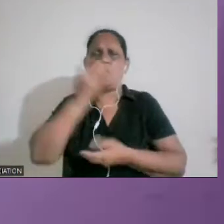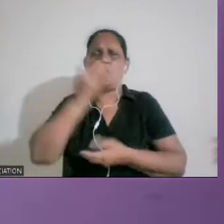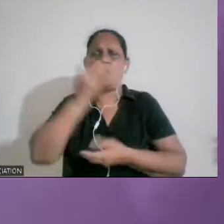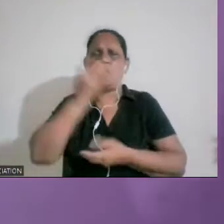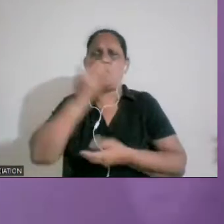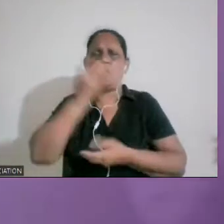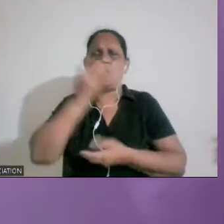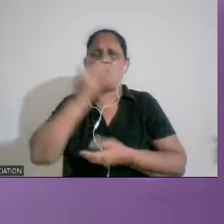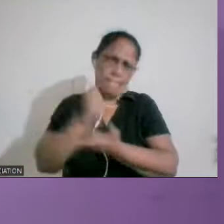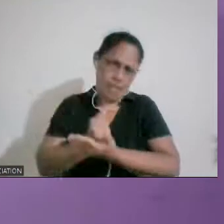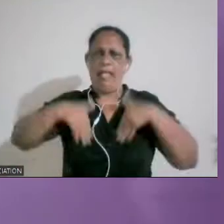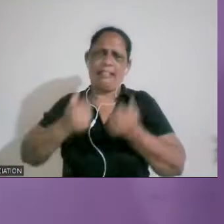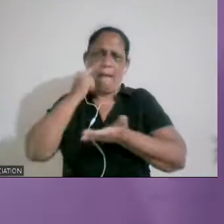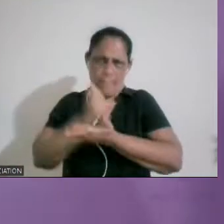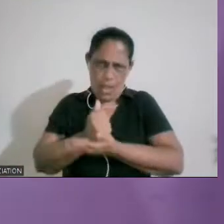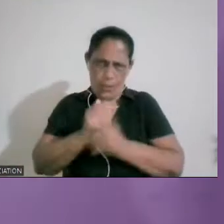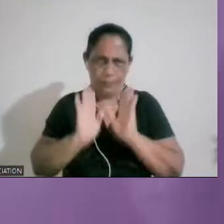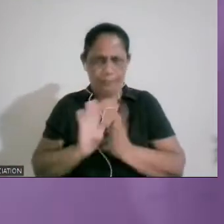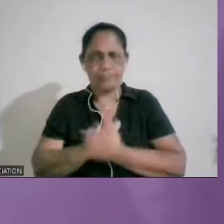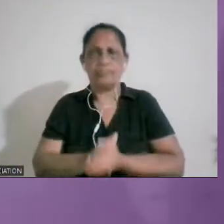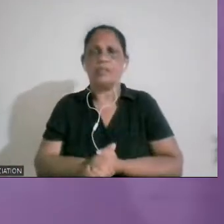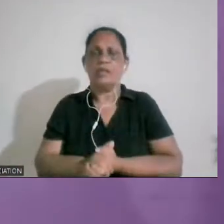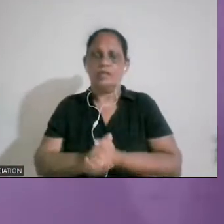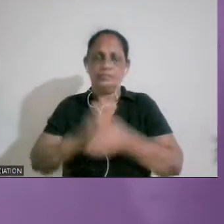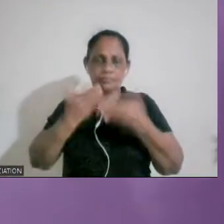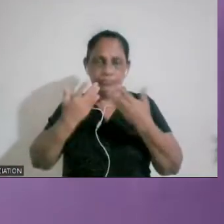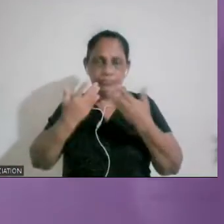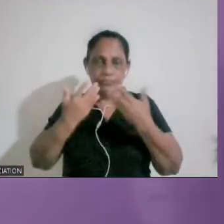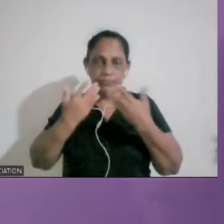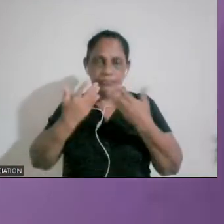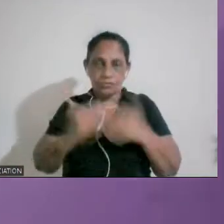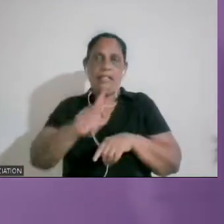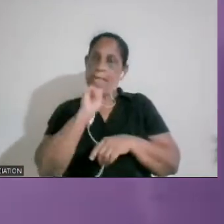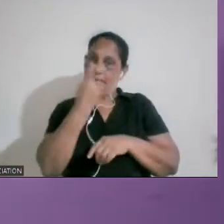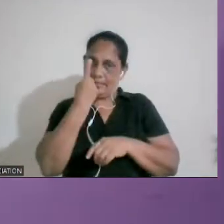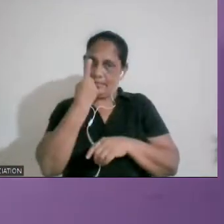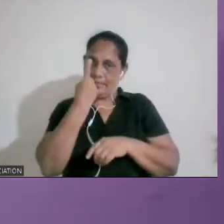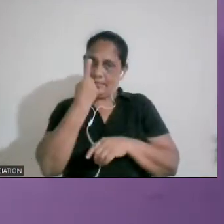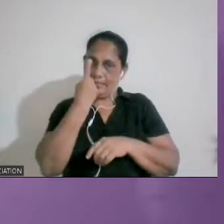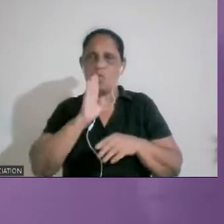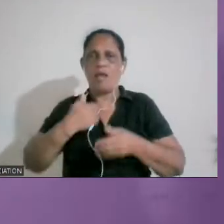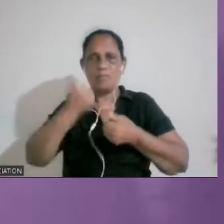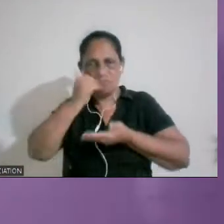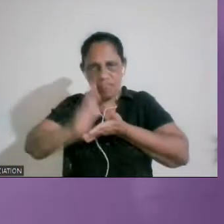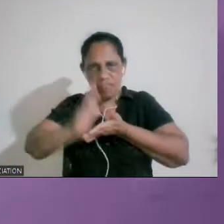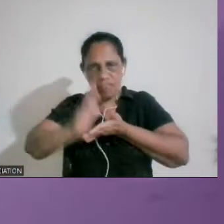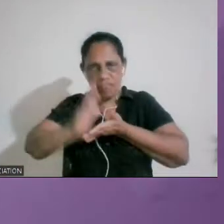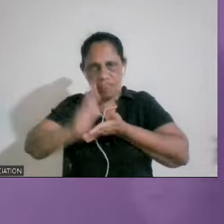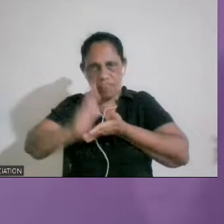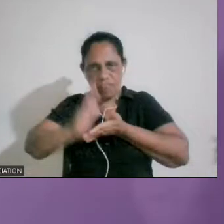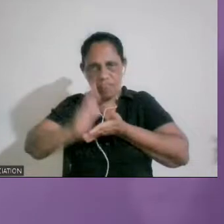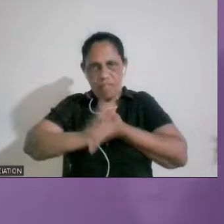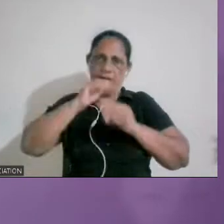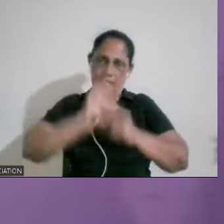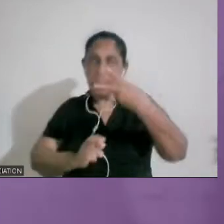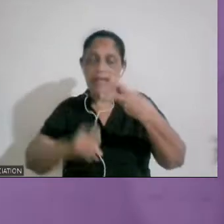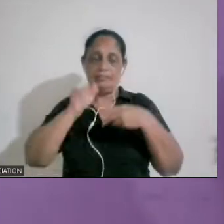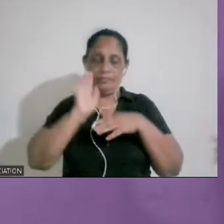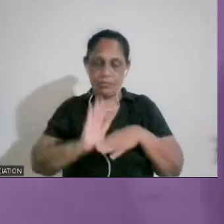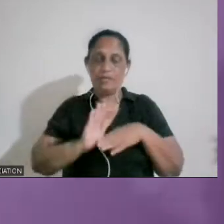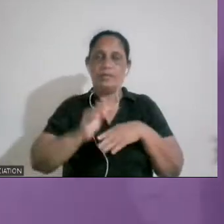the sanitary pad is quite available freely in Sri Lanka, but of course there is it's more costlier than the cloth